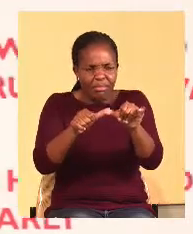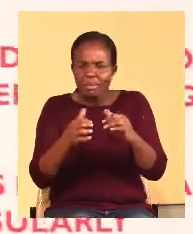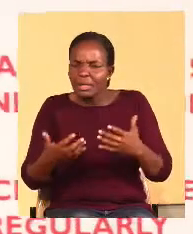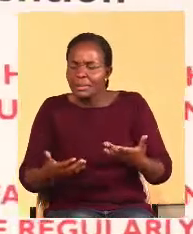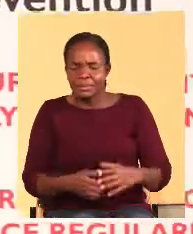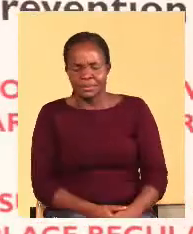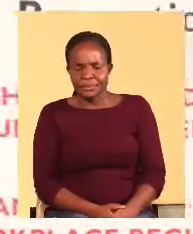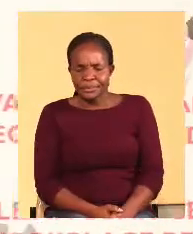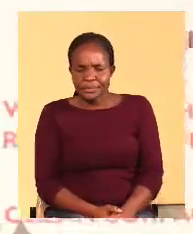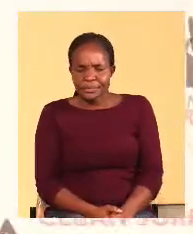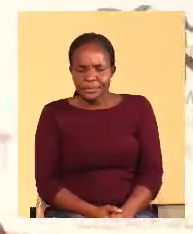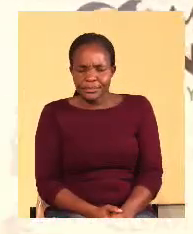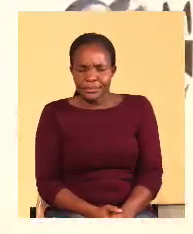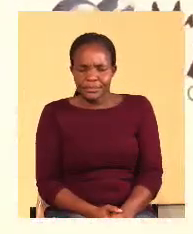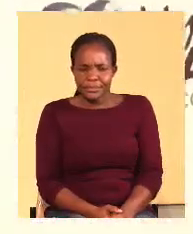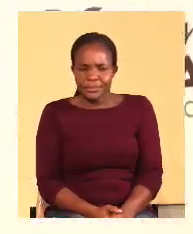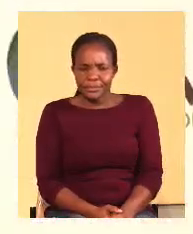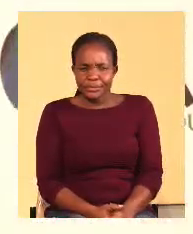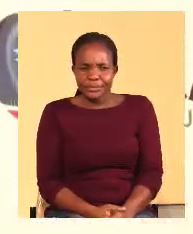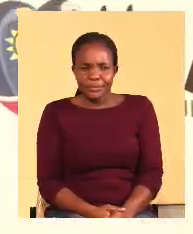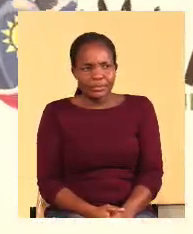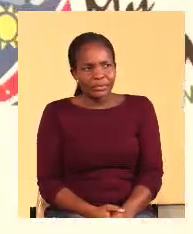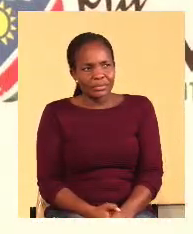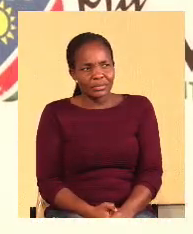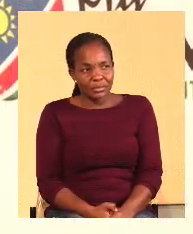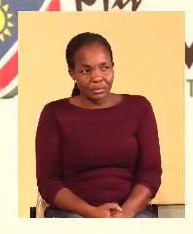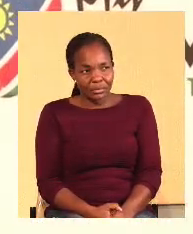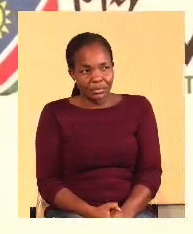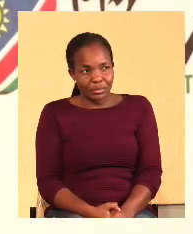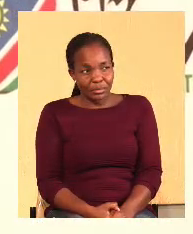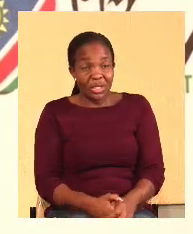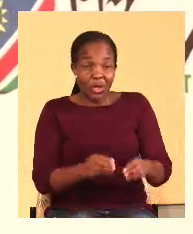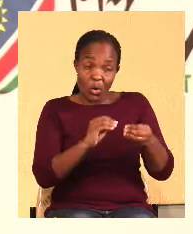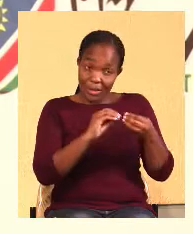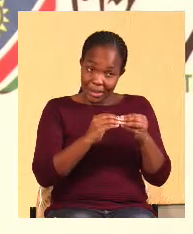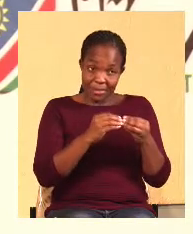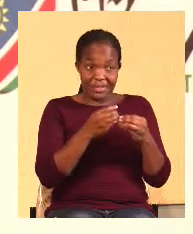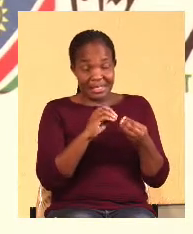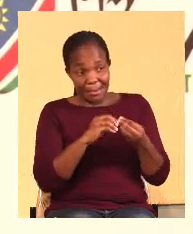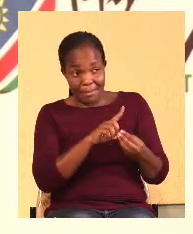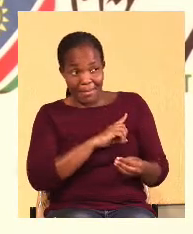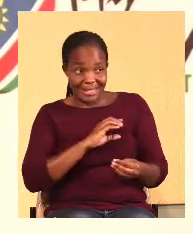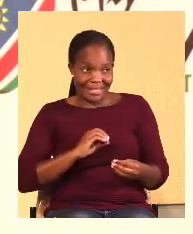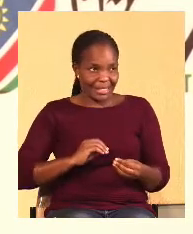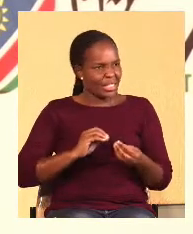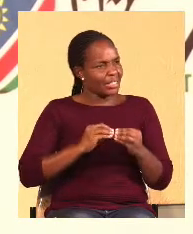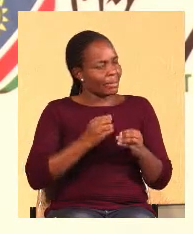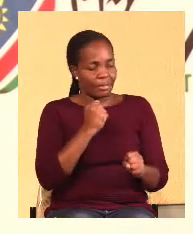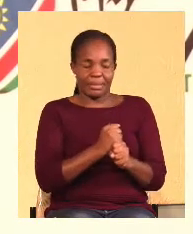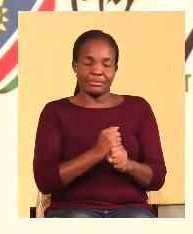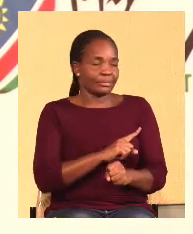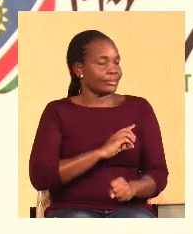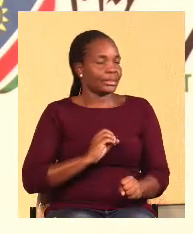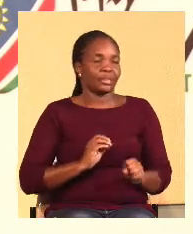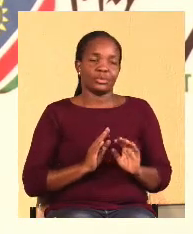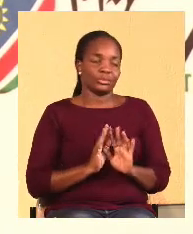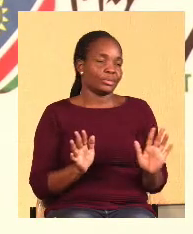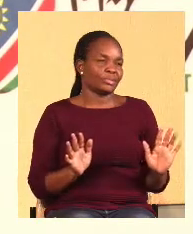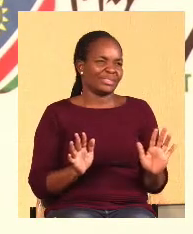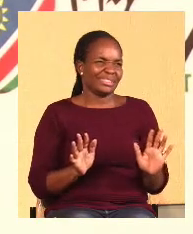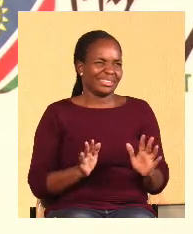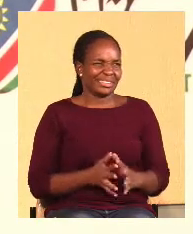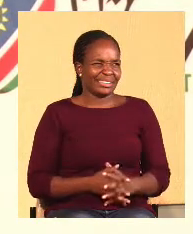Thank you. I think the in terms of numbers, the number, as I said, the number has not changed. So